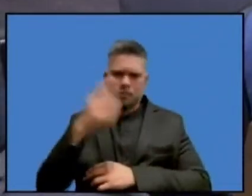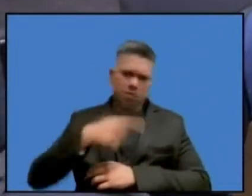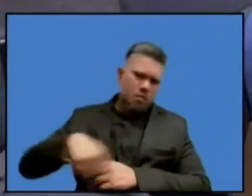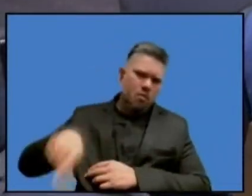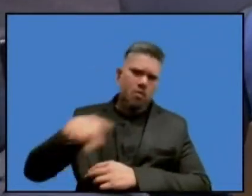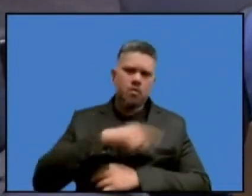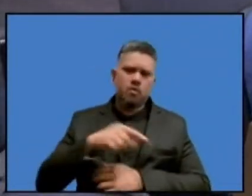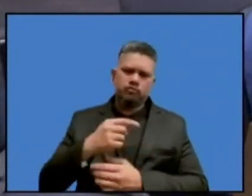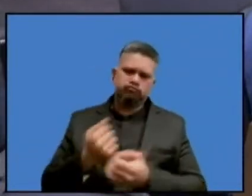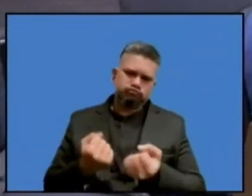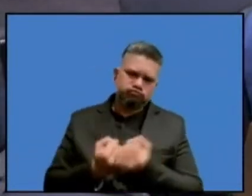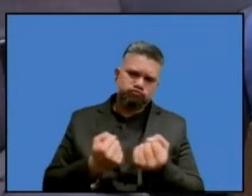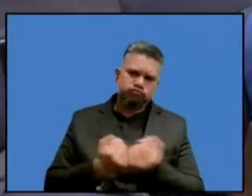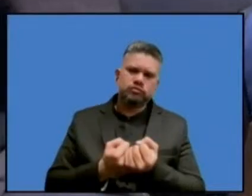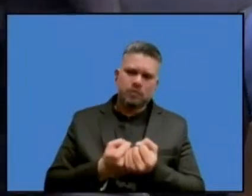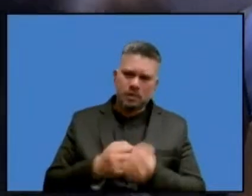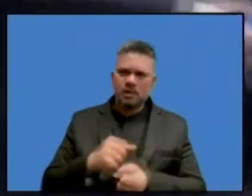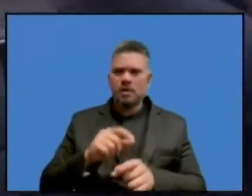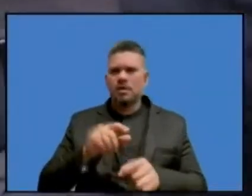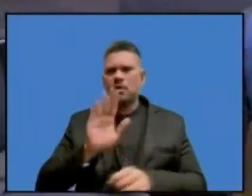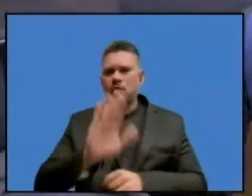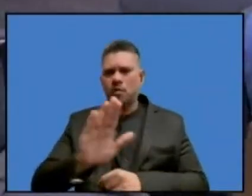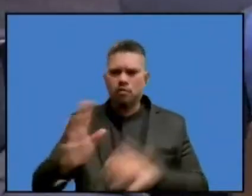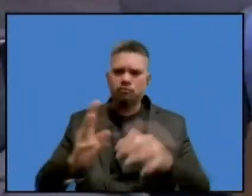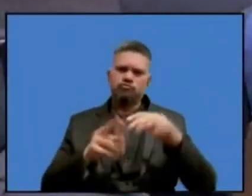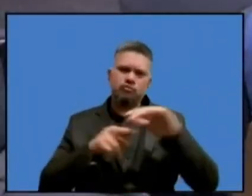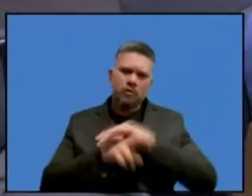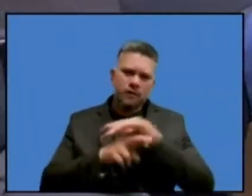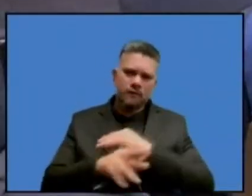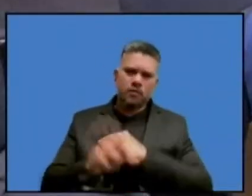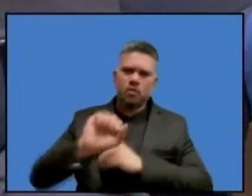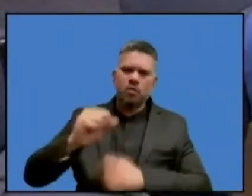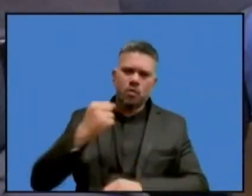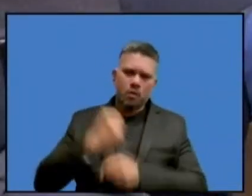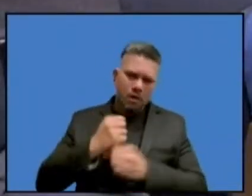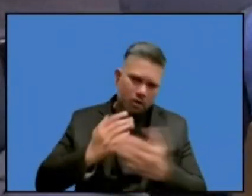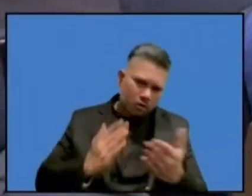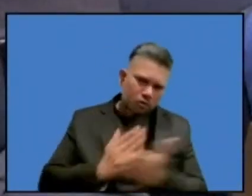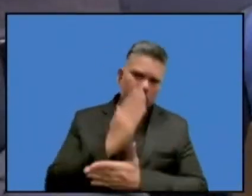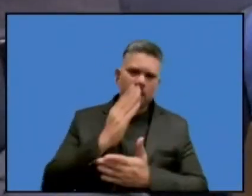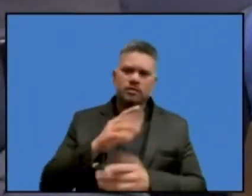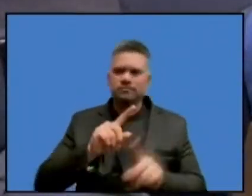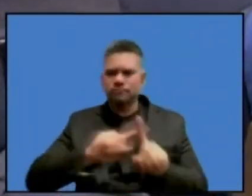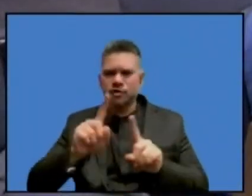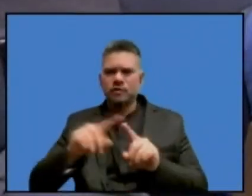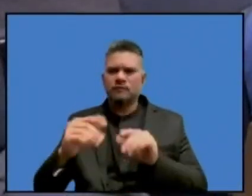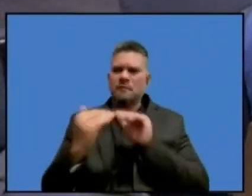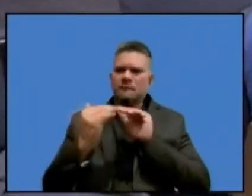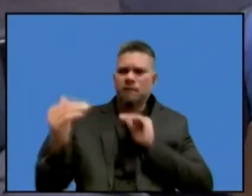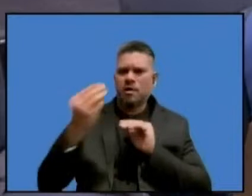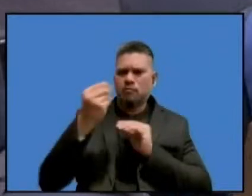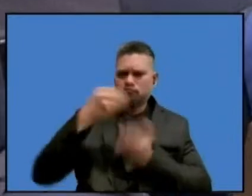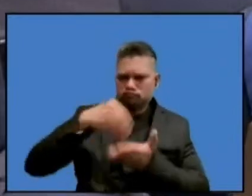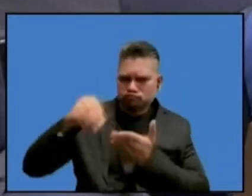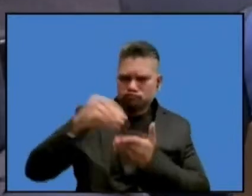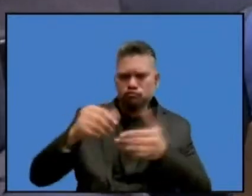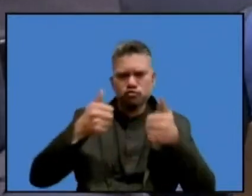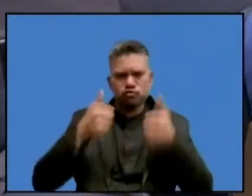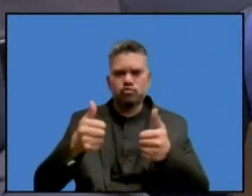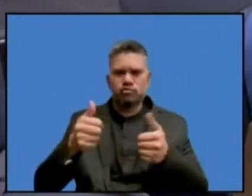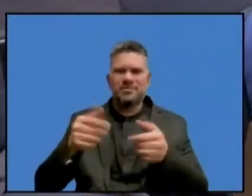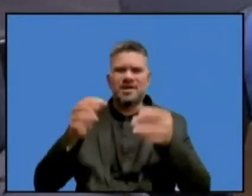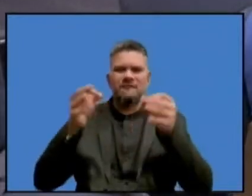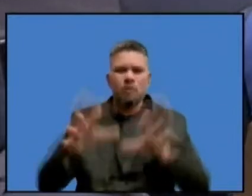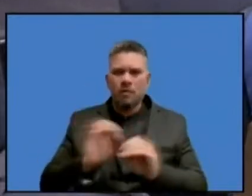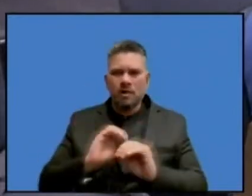formalize refugees' work rights and enhance labor protections to ensure fair compensation for workers in the informal economy. We